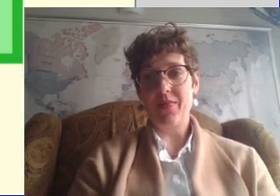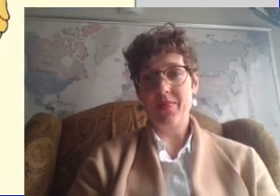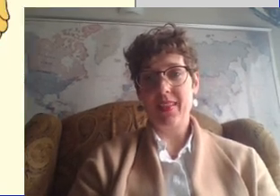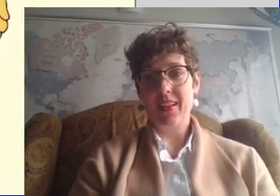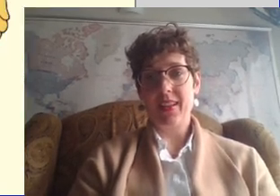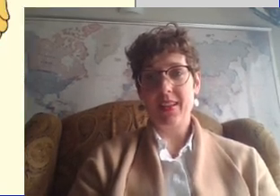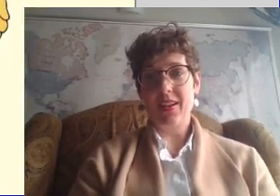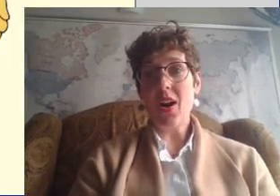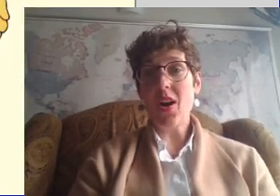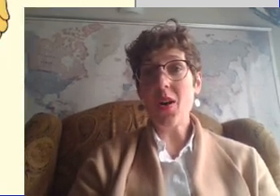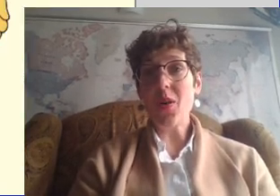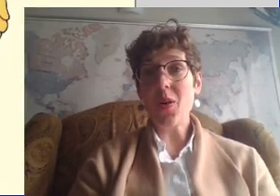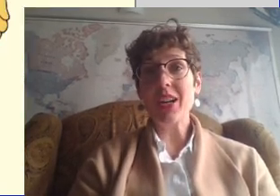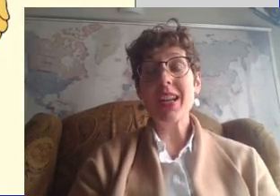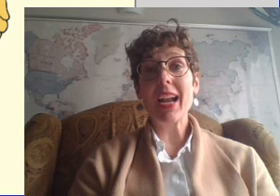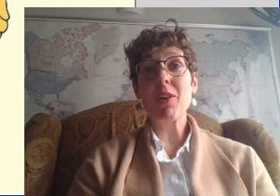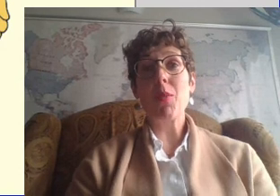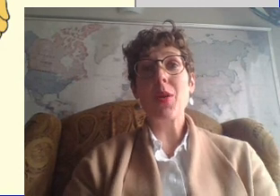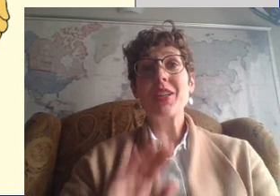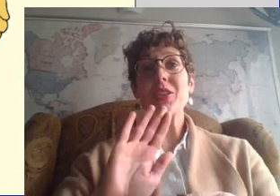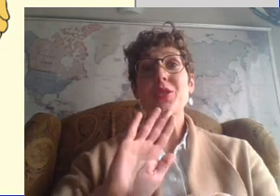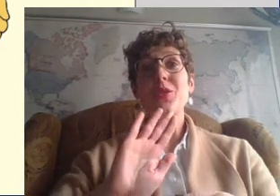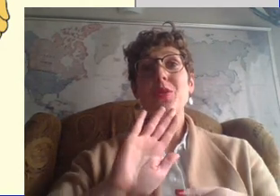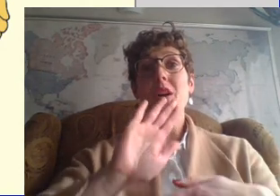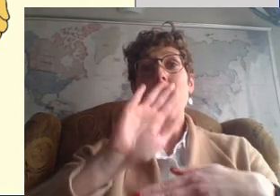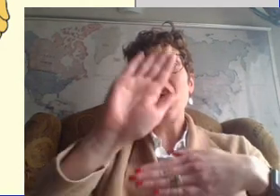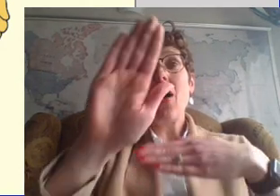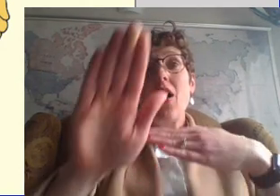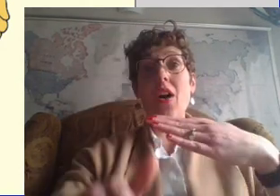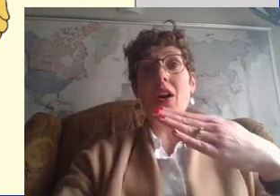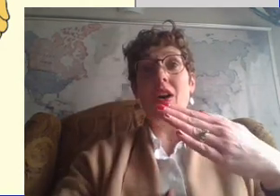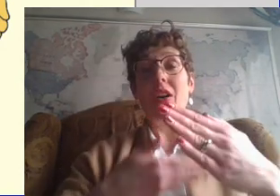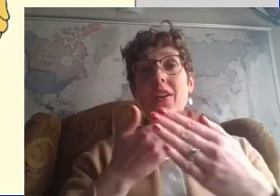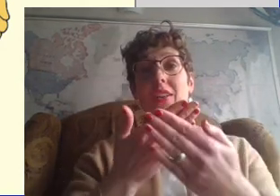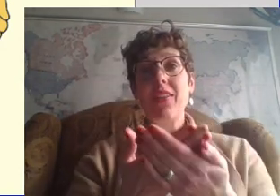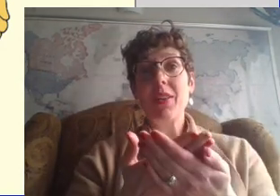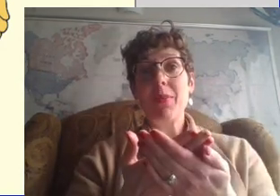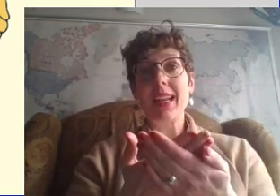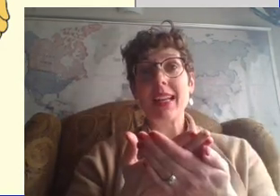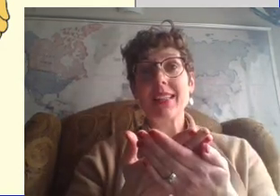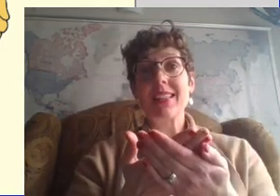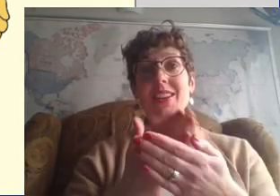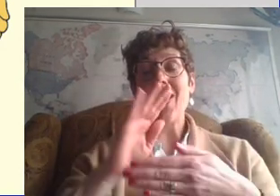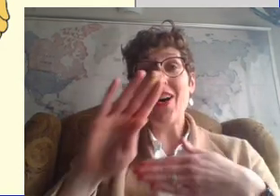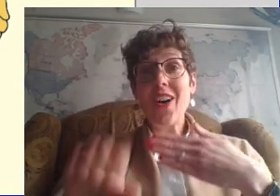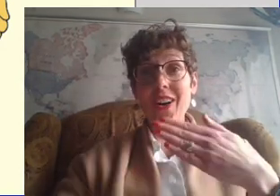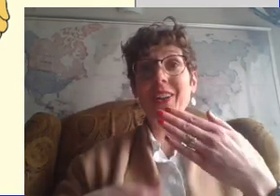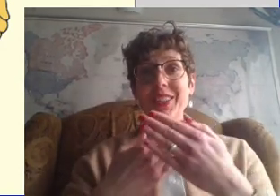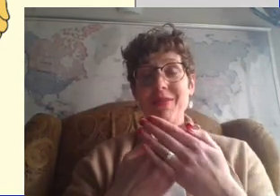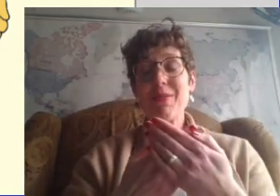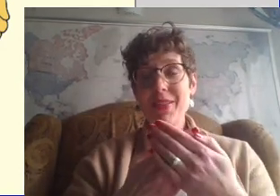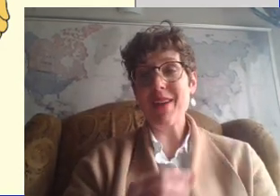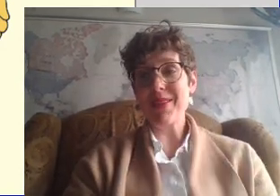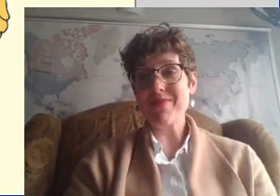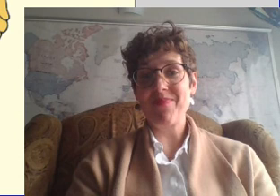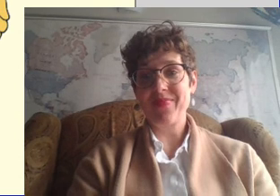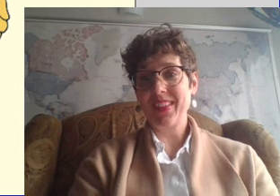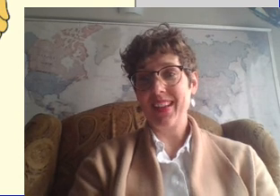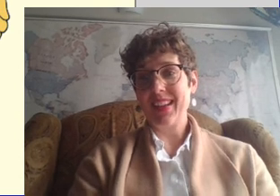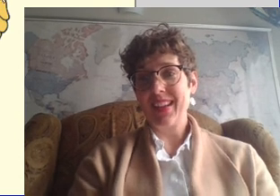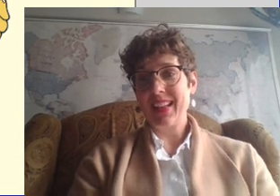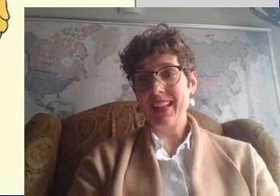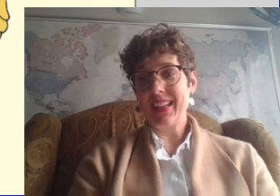down here? Oh, there's an arrow pointing to all of the bunnies. All. Remember that